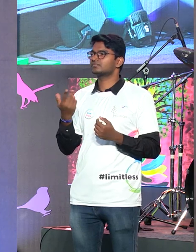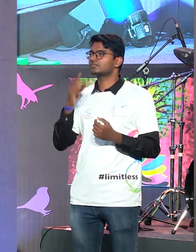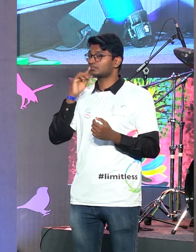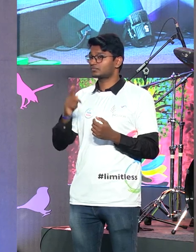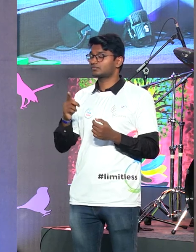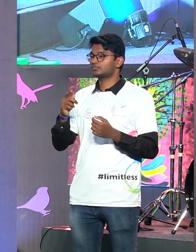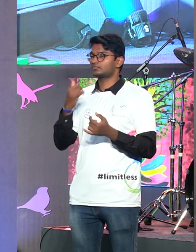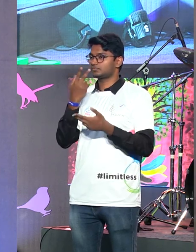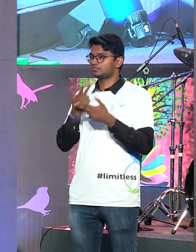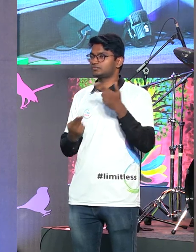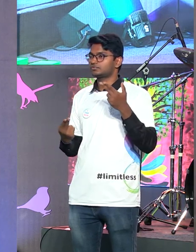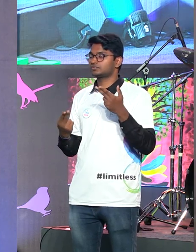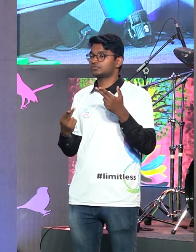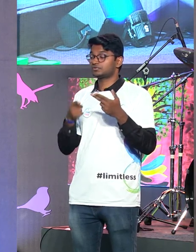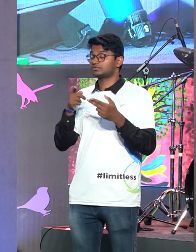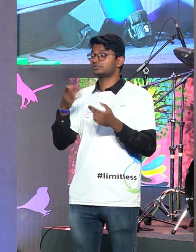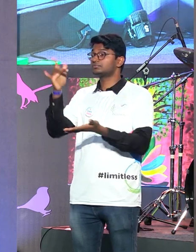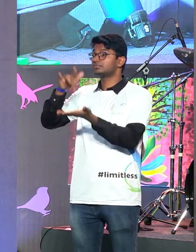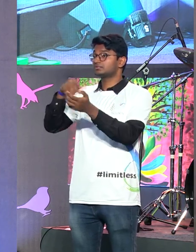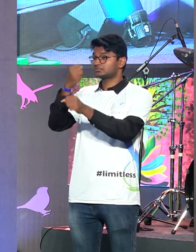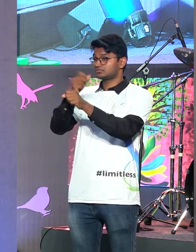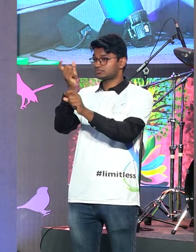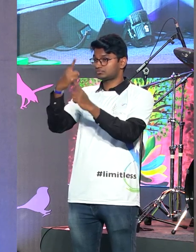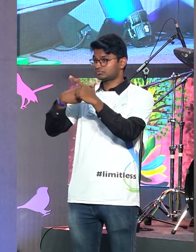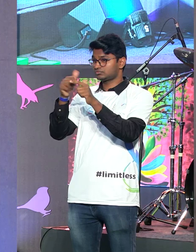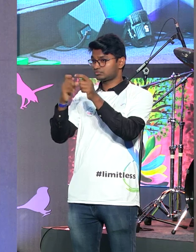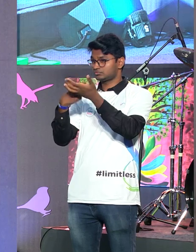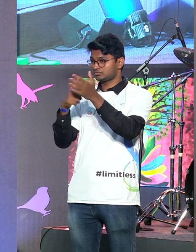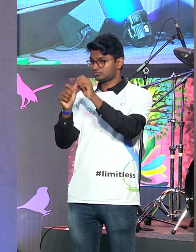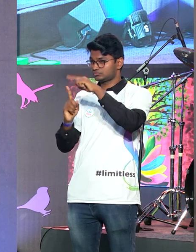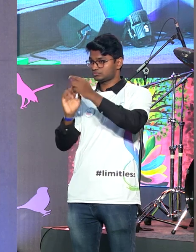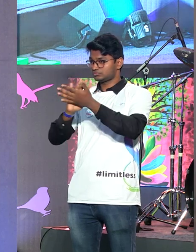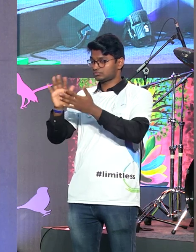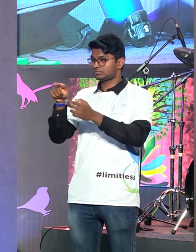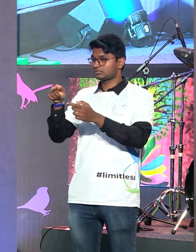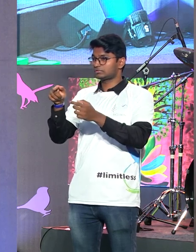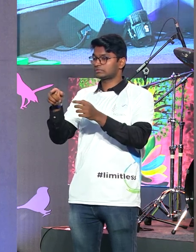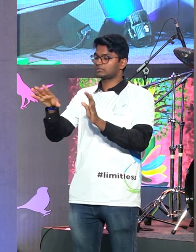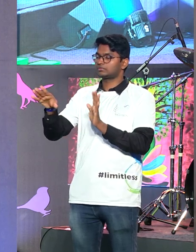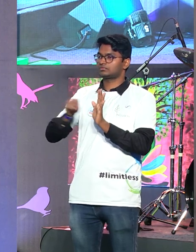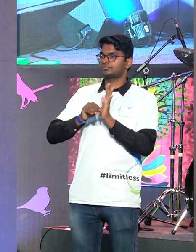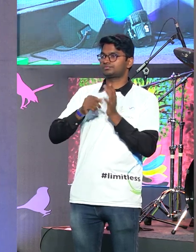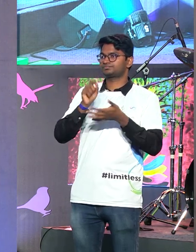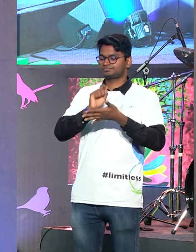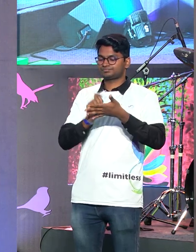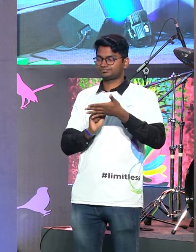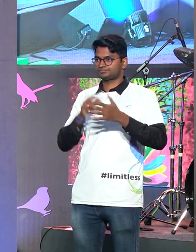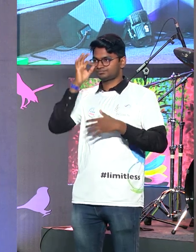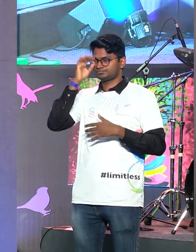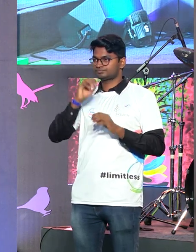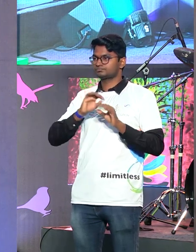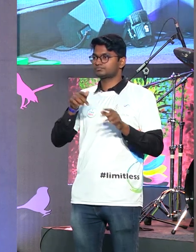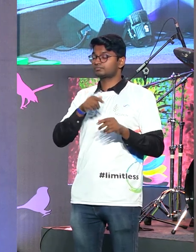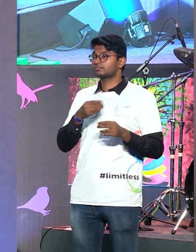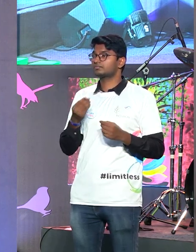in Gujarat in 2002, it sort of deeply bothered me because that was the first time we were actually seeing visuals of what was happening. Before